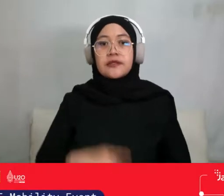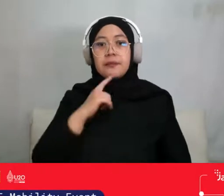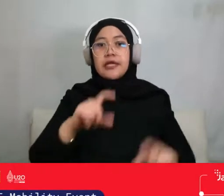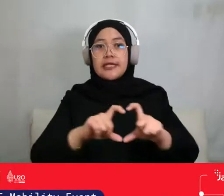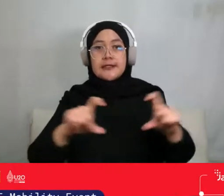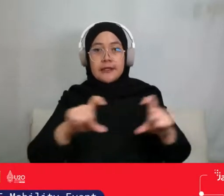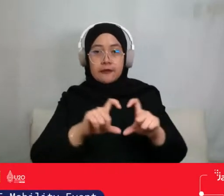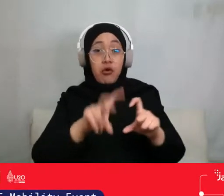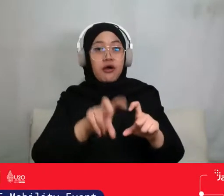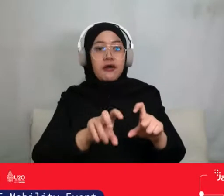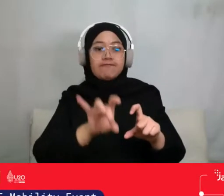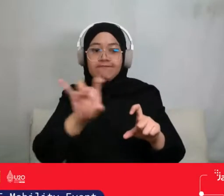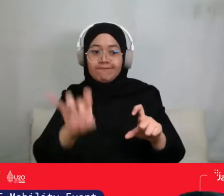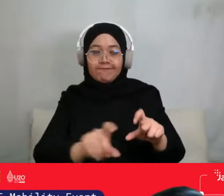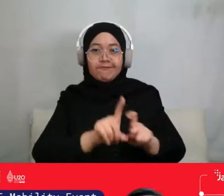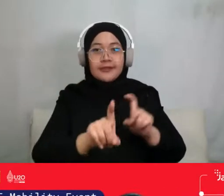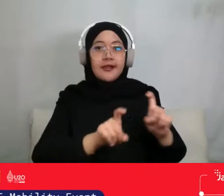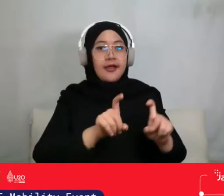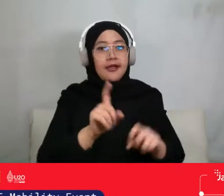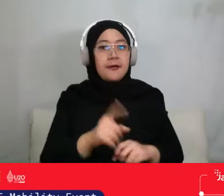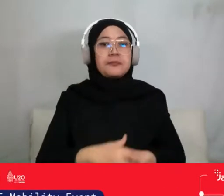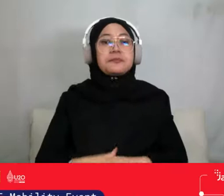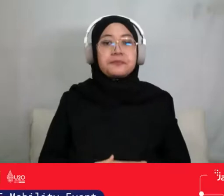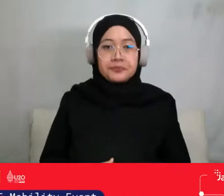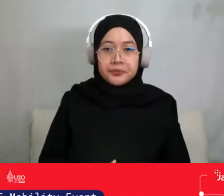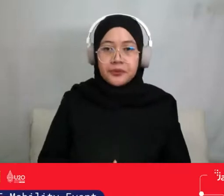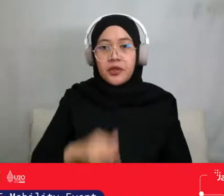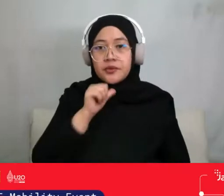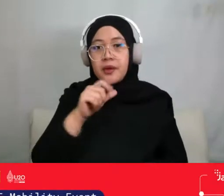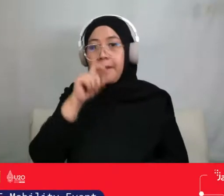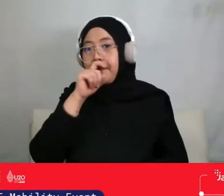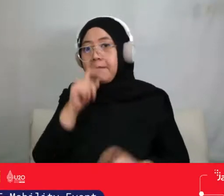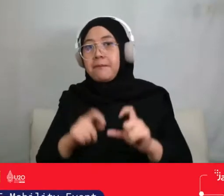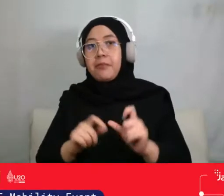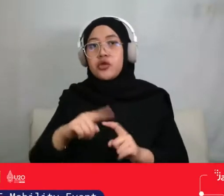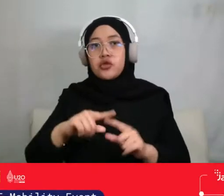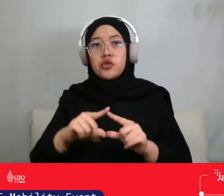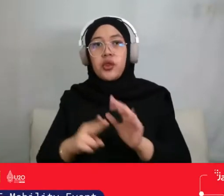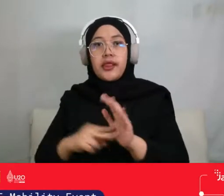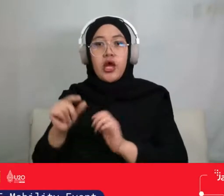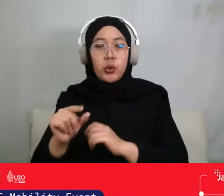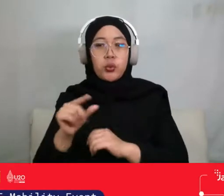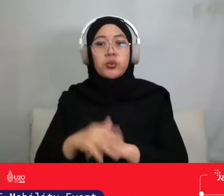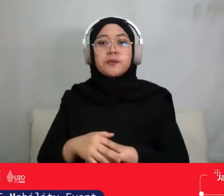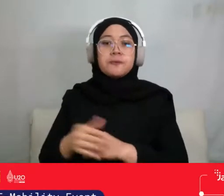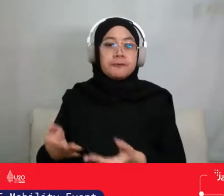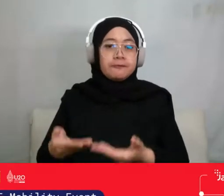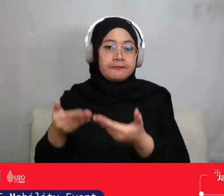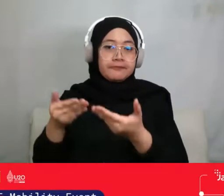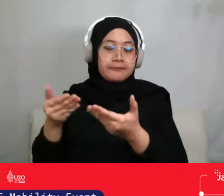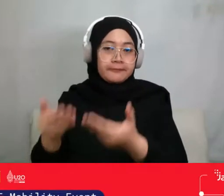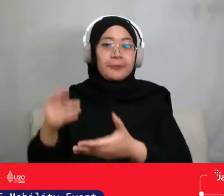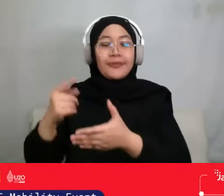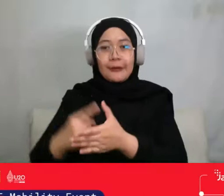is directed to Mr. Sutanupati. So I will start to ask Mr. Pati, and